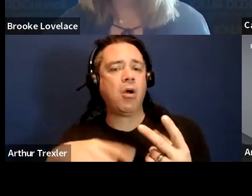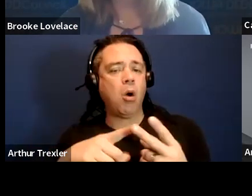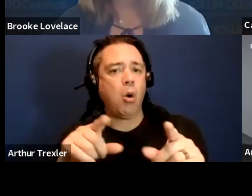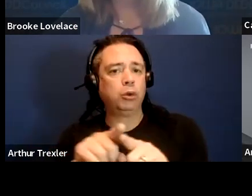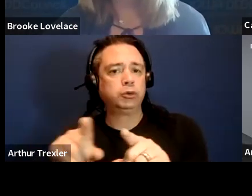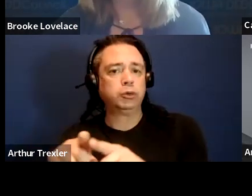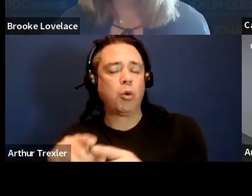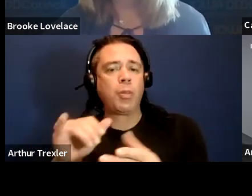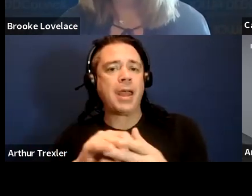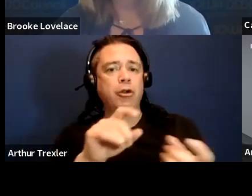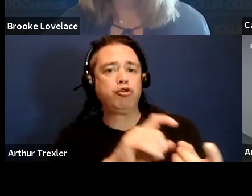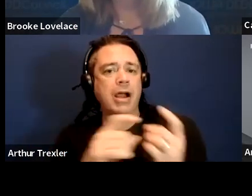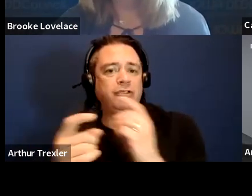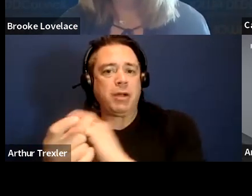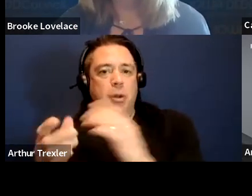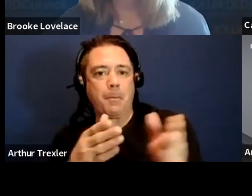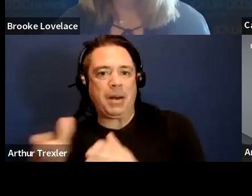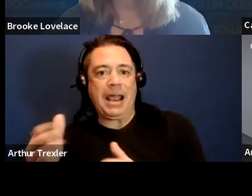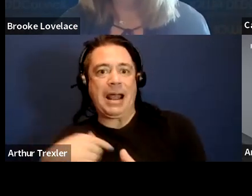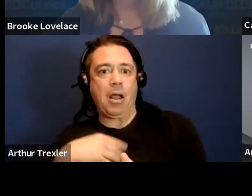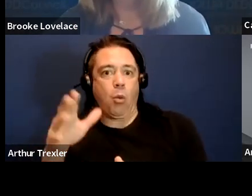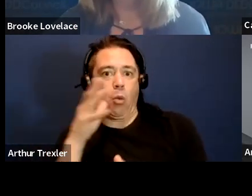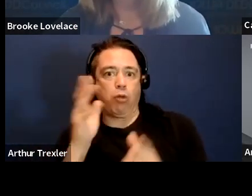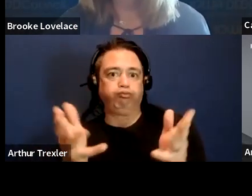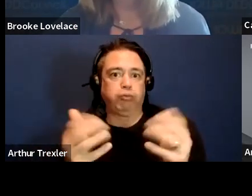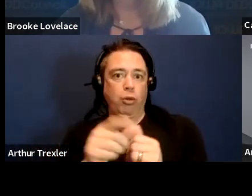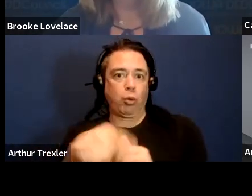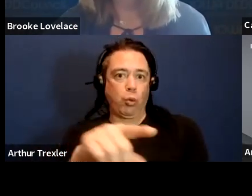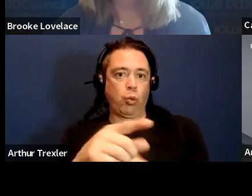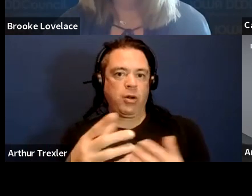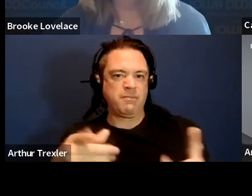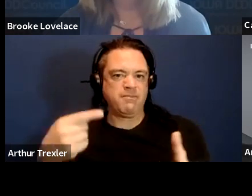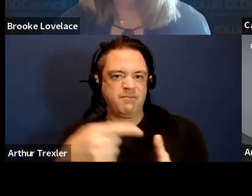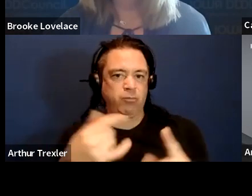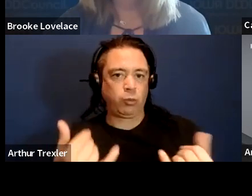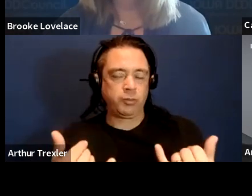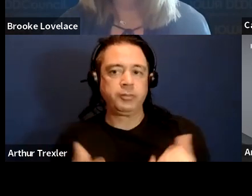the transformation plan that I'll be talking with you about today.